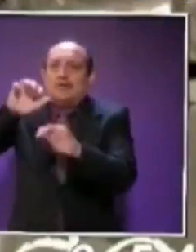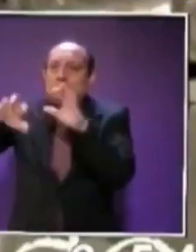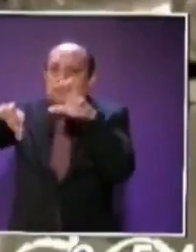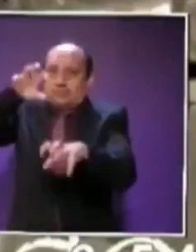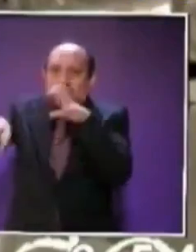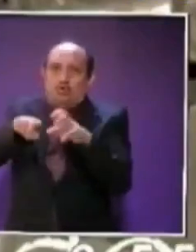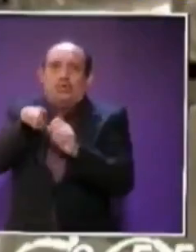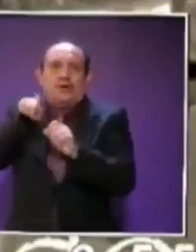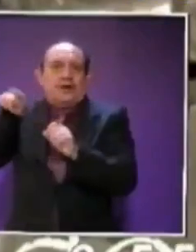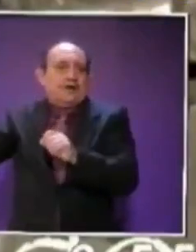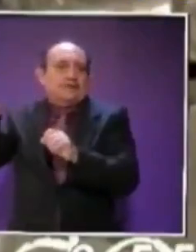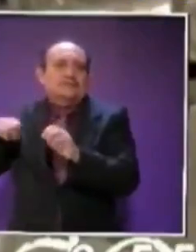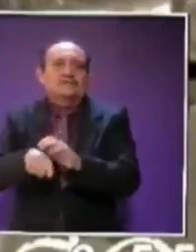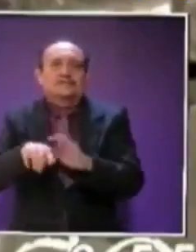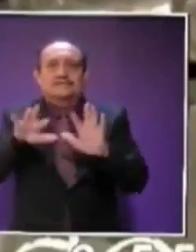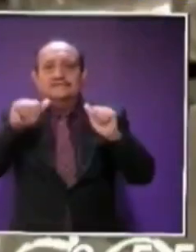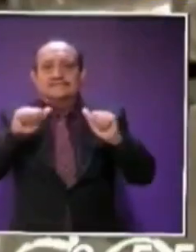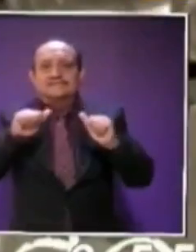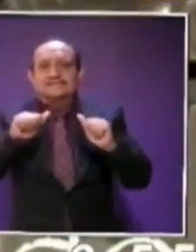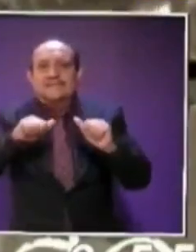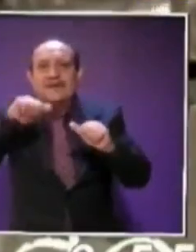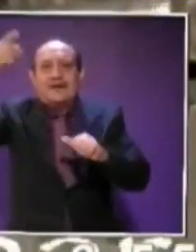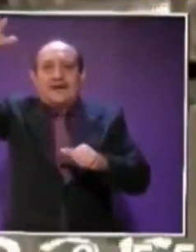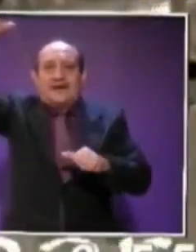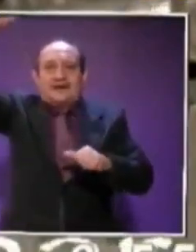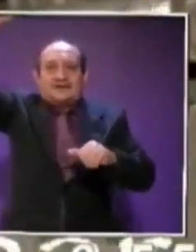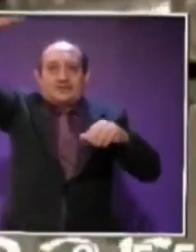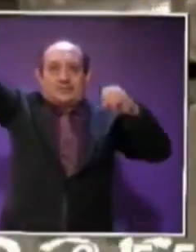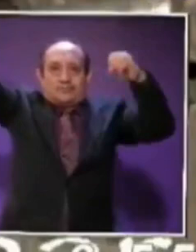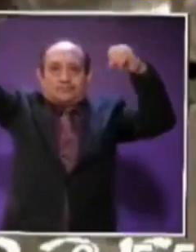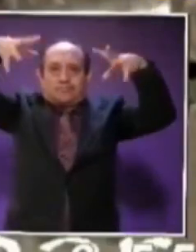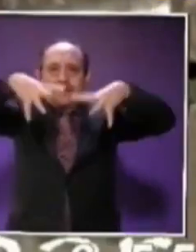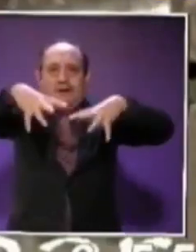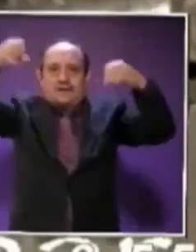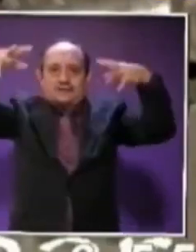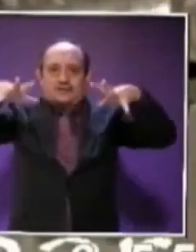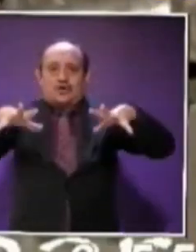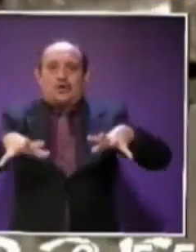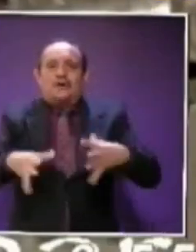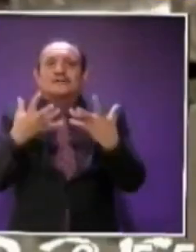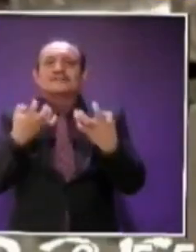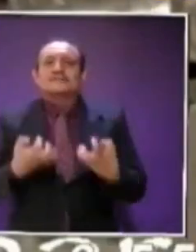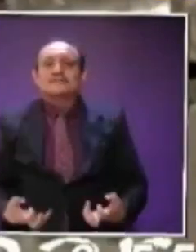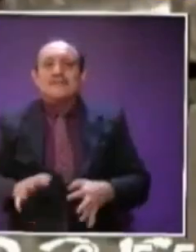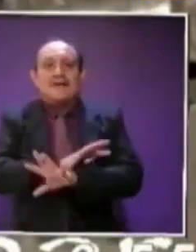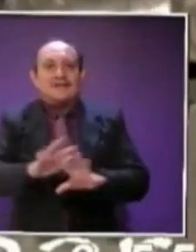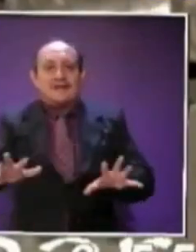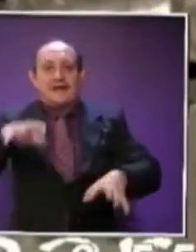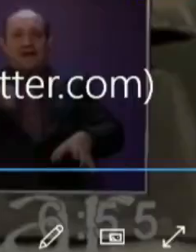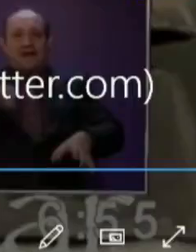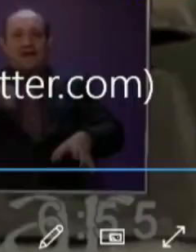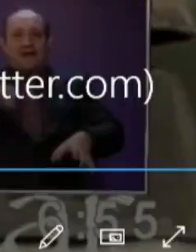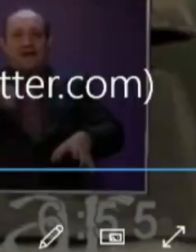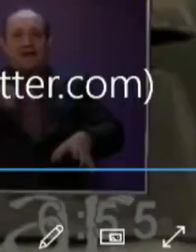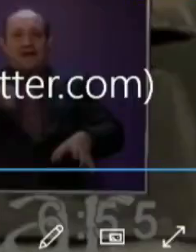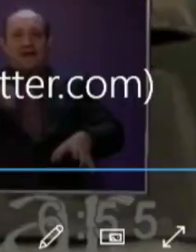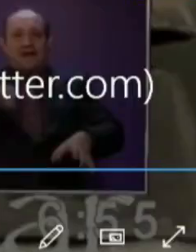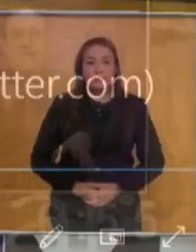lluvia tropical, ya va el sol secando, ya paró de lloviznar.